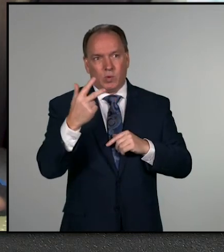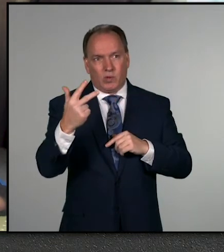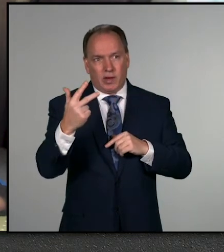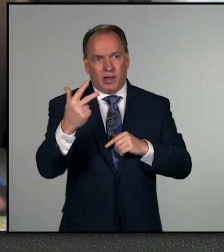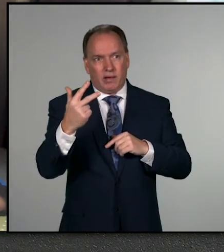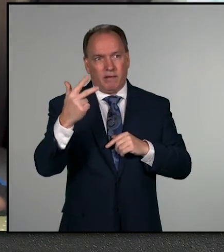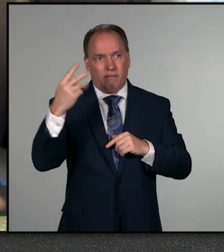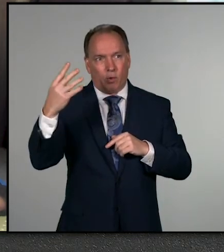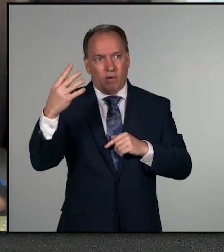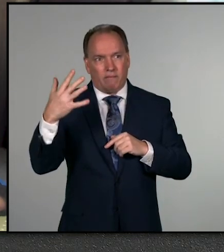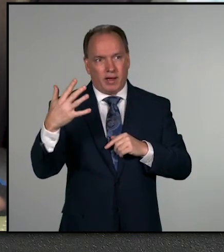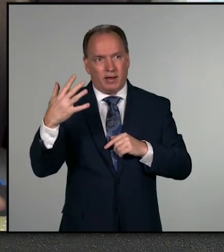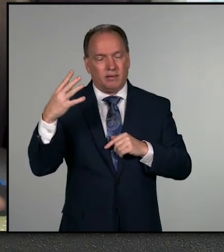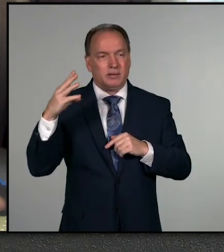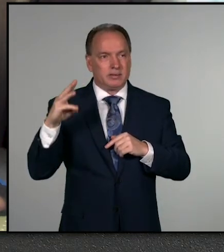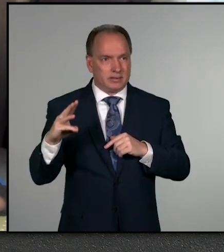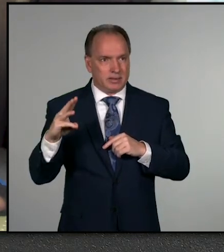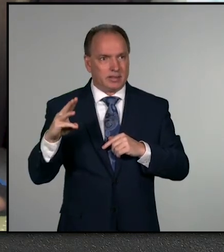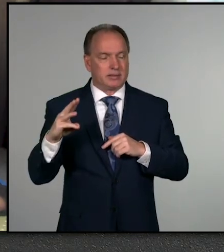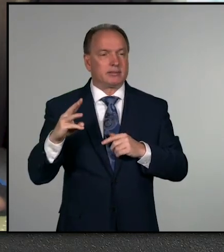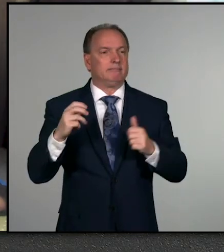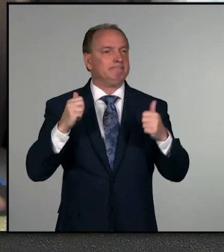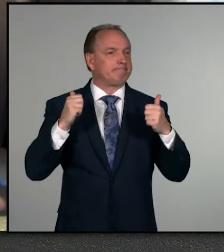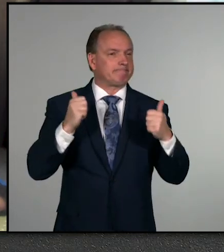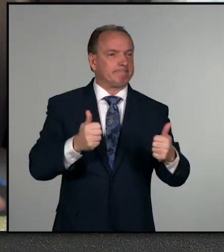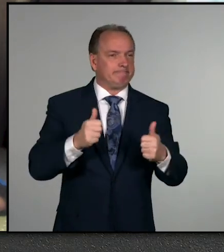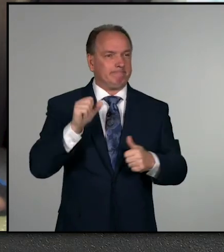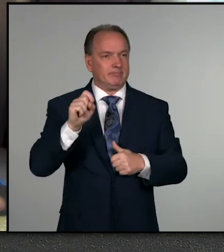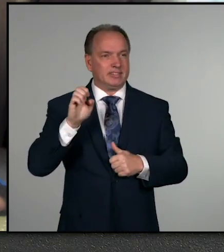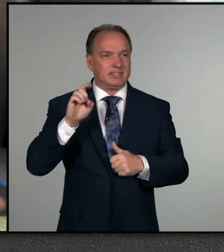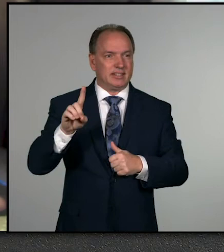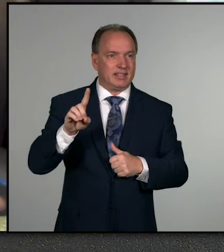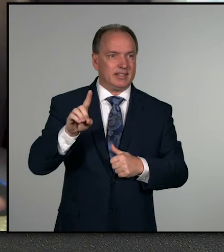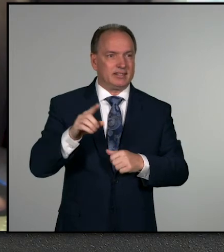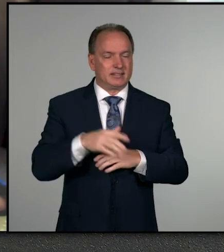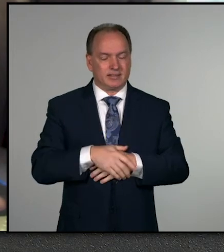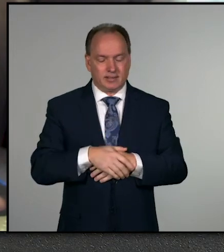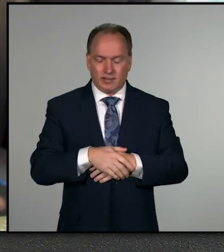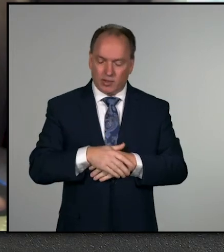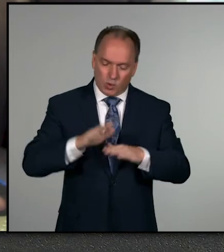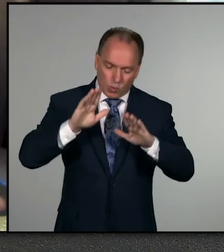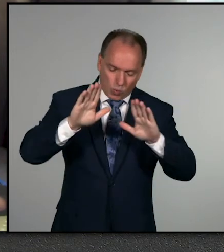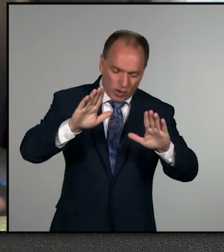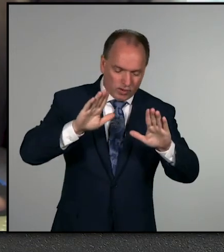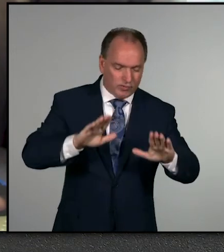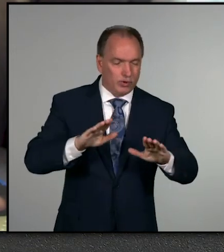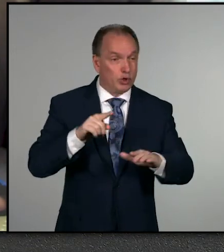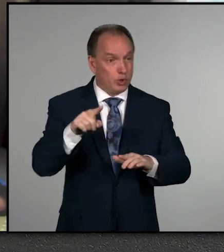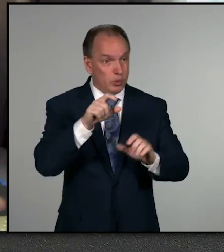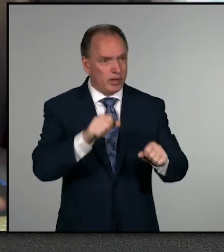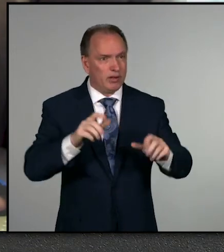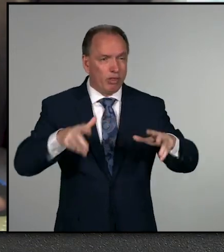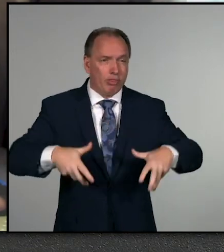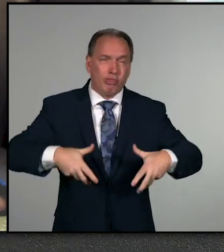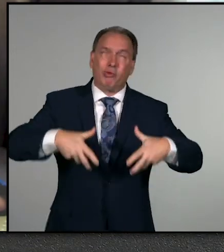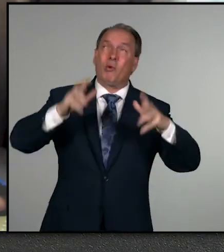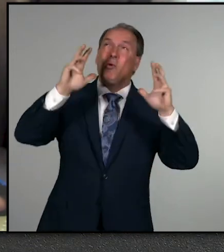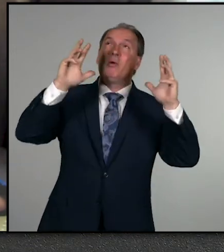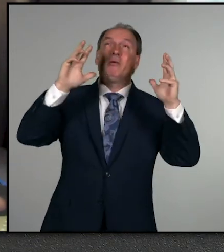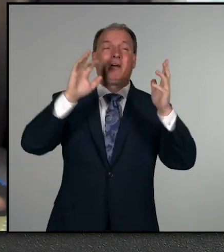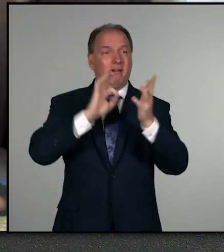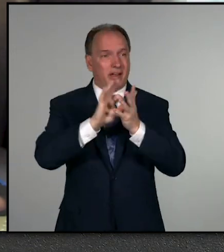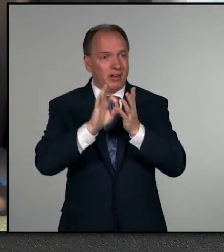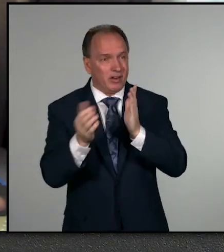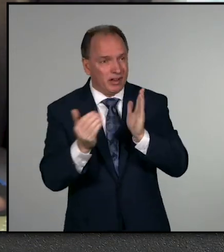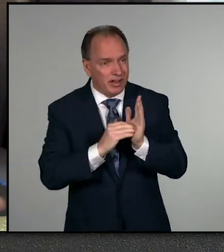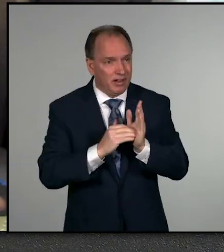2, 3, 4, 5, 6 seeds. Wonderful. You could throw it up